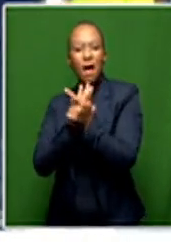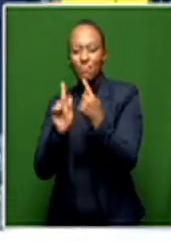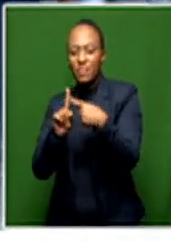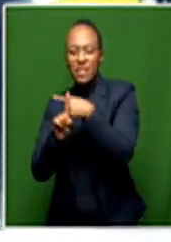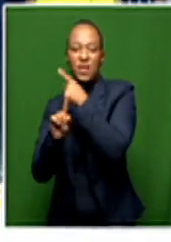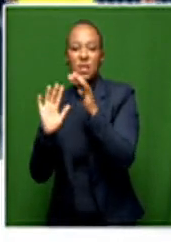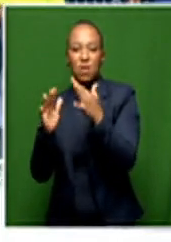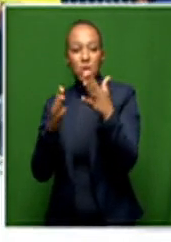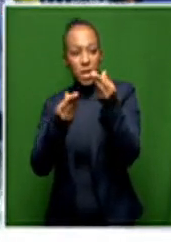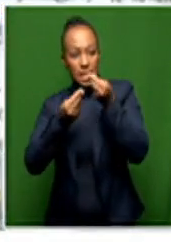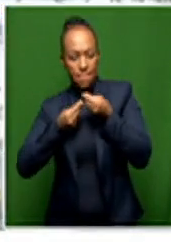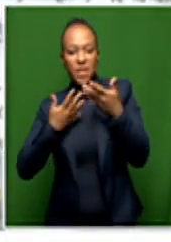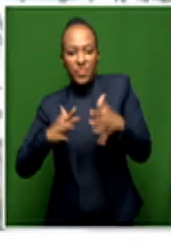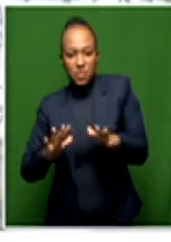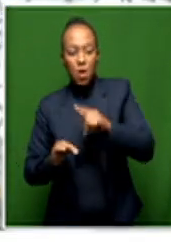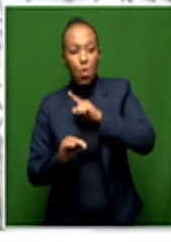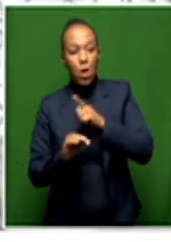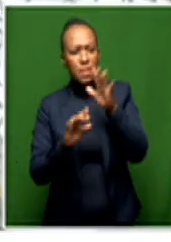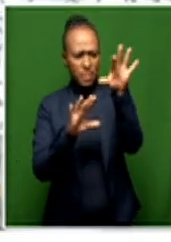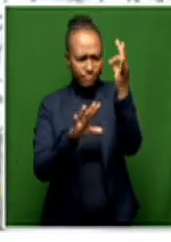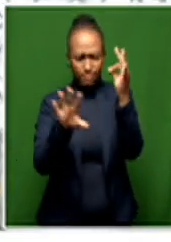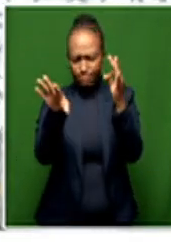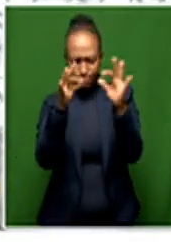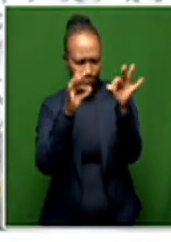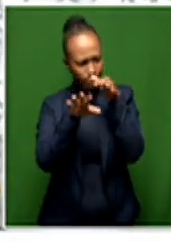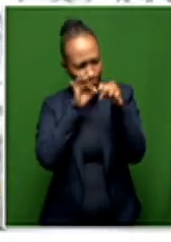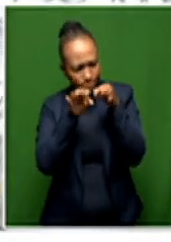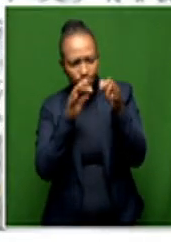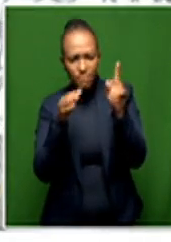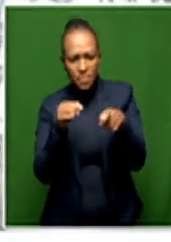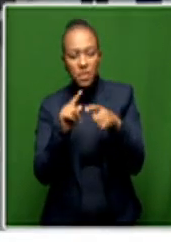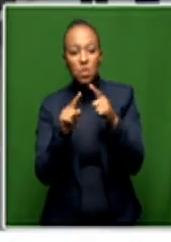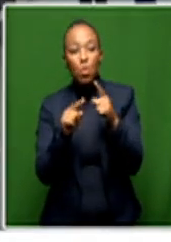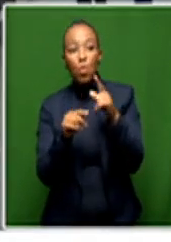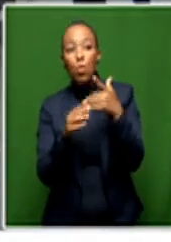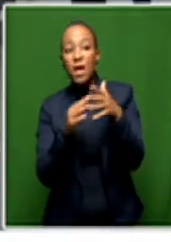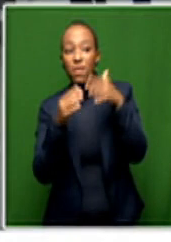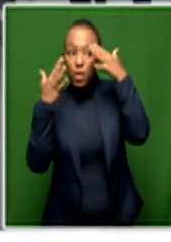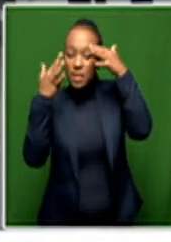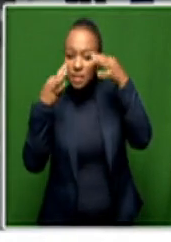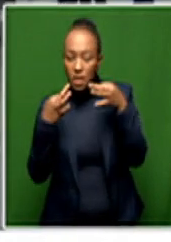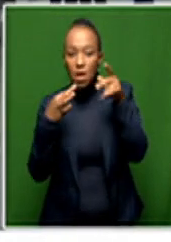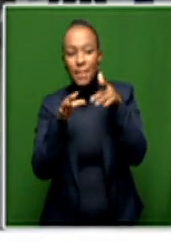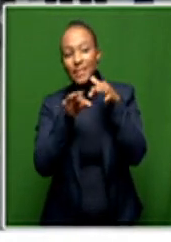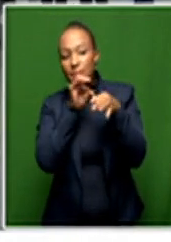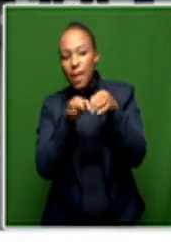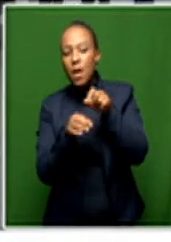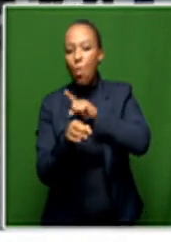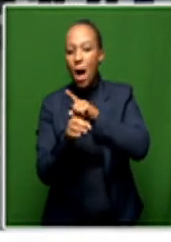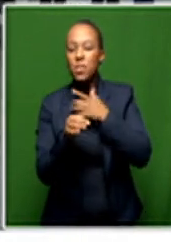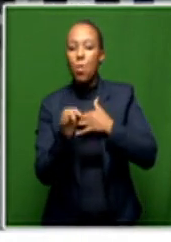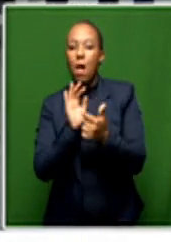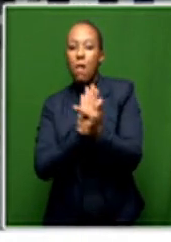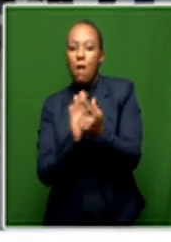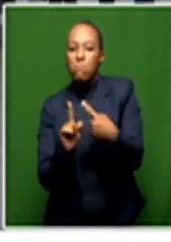been submitted to them, because they have to unpack it, and whatever conclusion they arrive at will have to be justifiable in